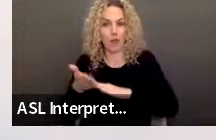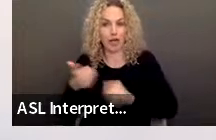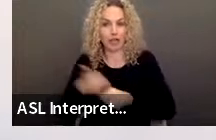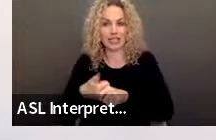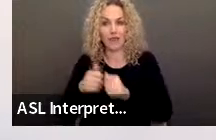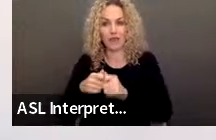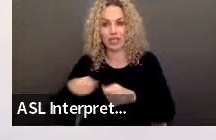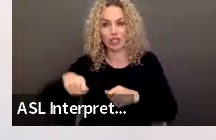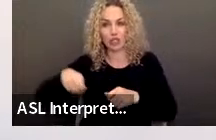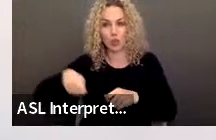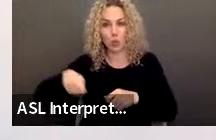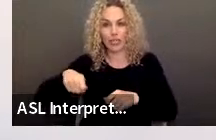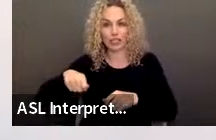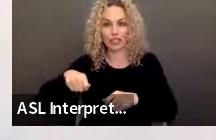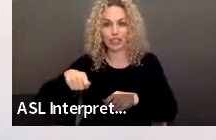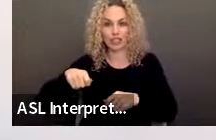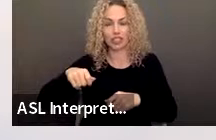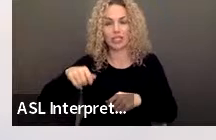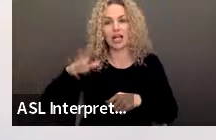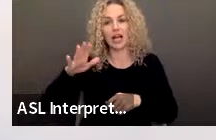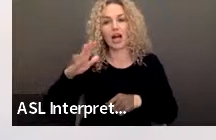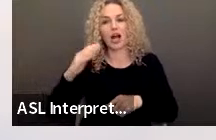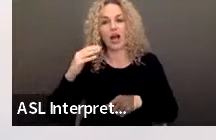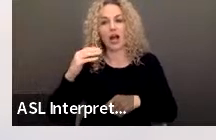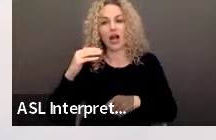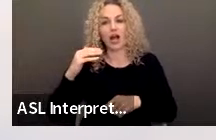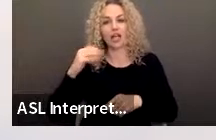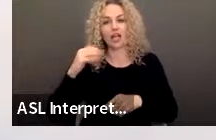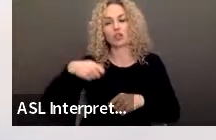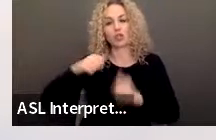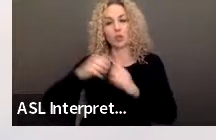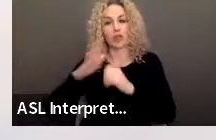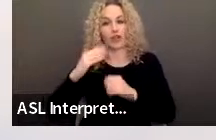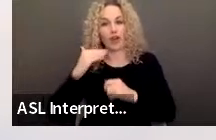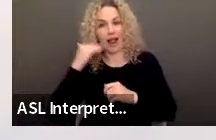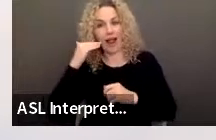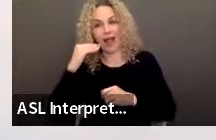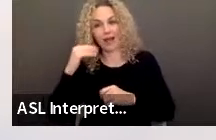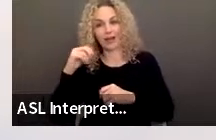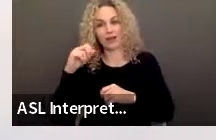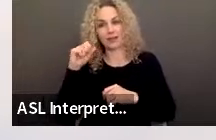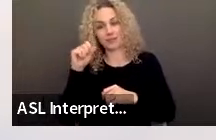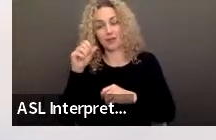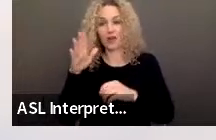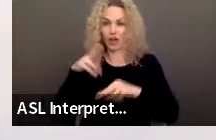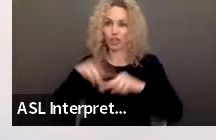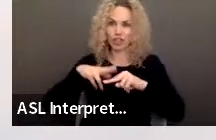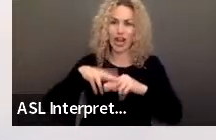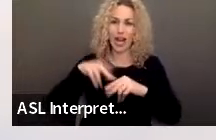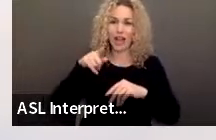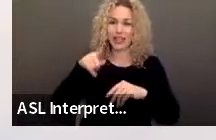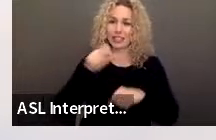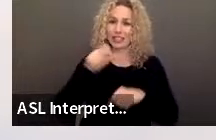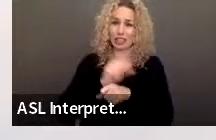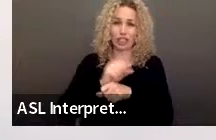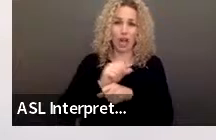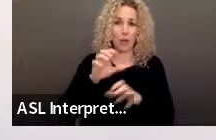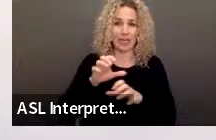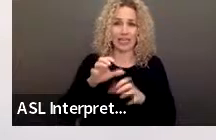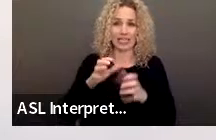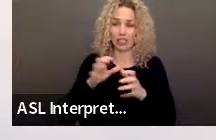switch on her headrest of her chair. And this is a job we need done a lot in the